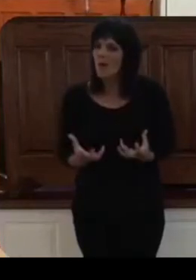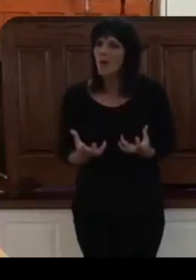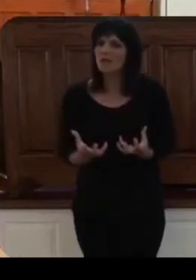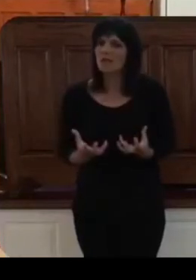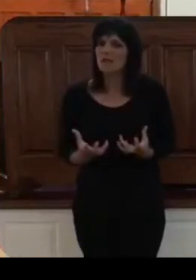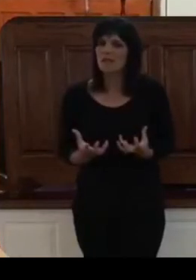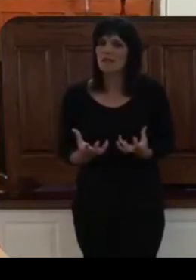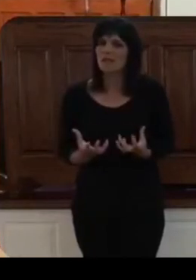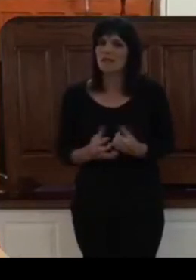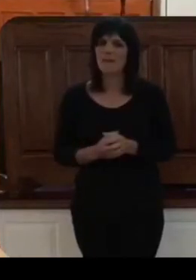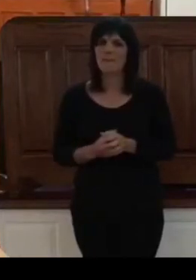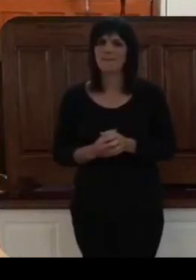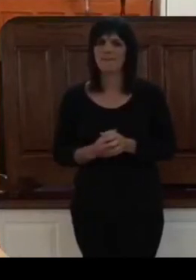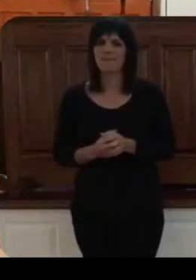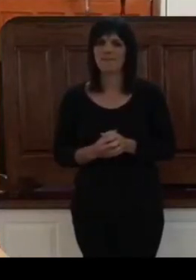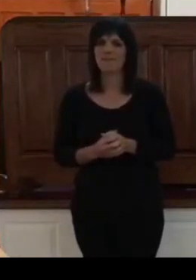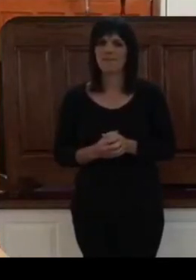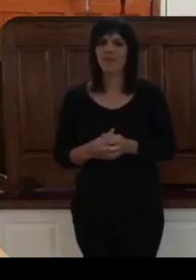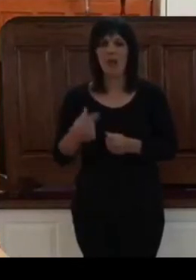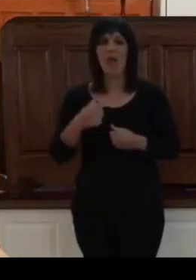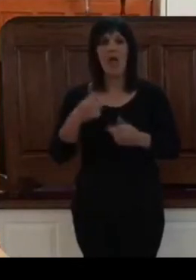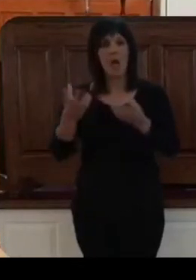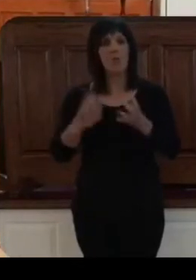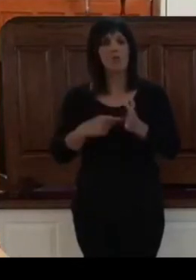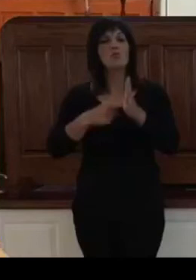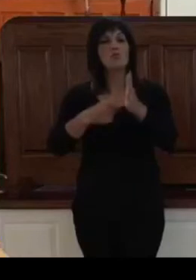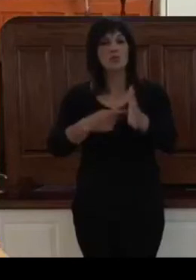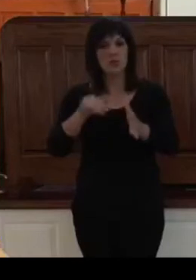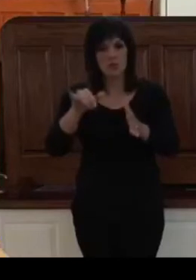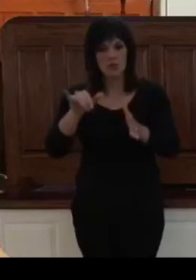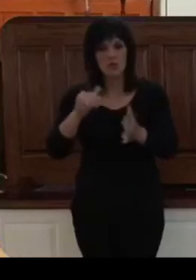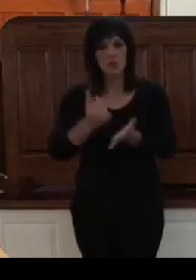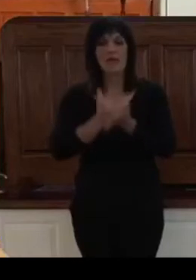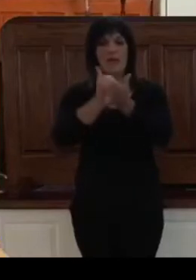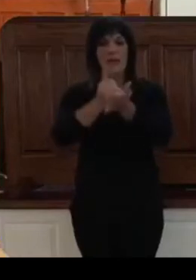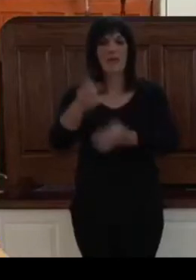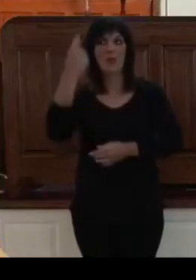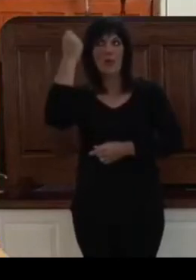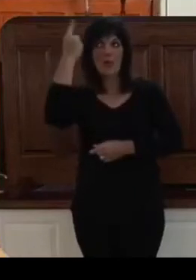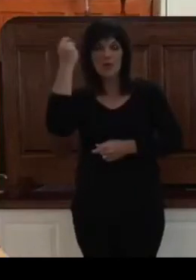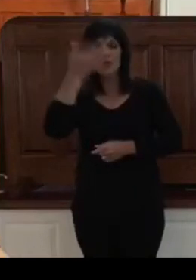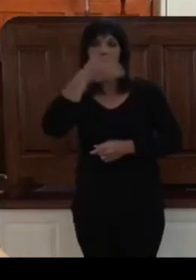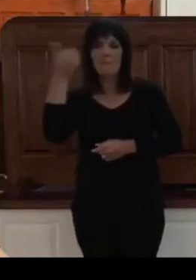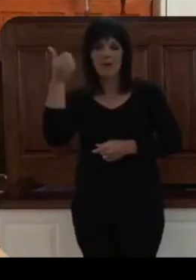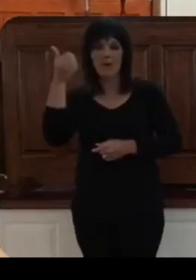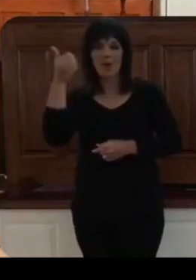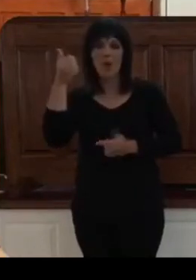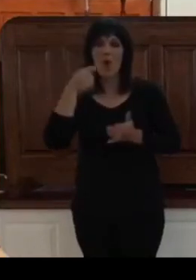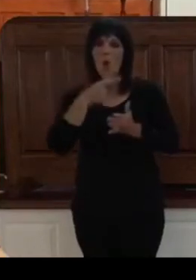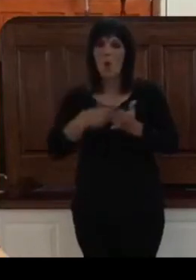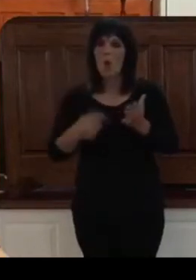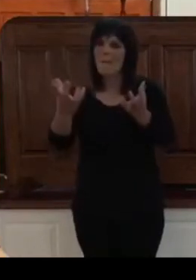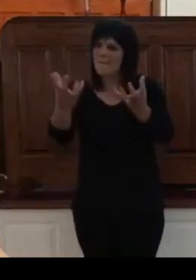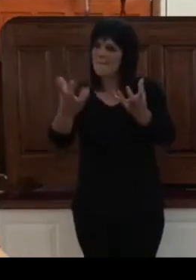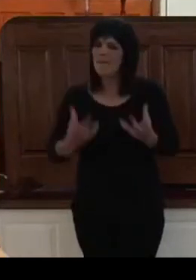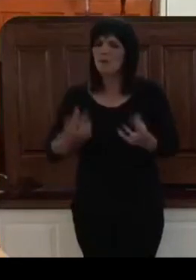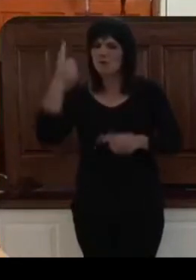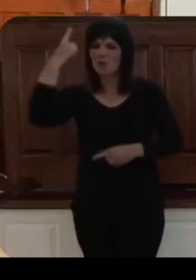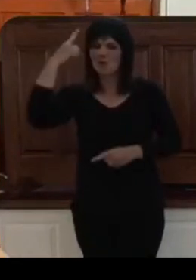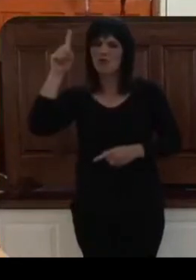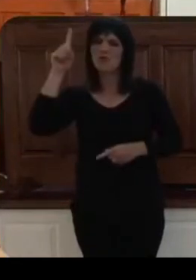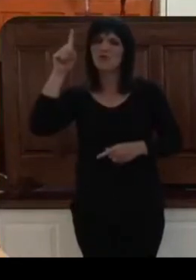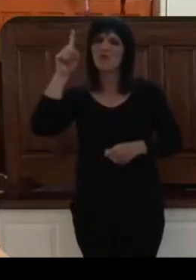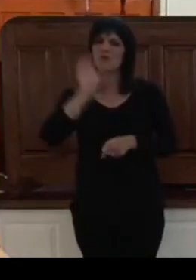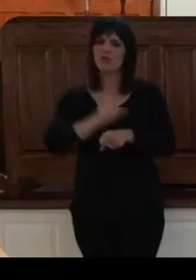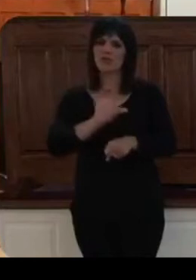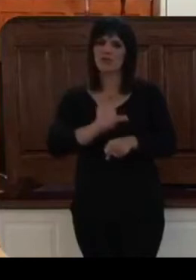could. And so I'm going to bring together some of that to help you understand what his passion was for the church. First thing we need to